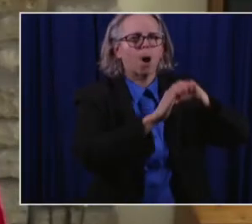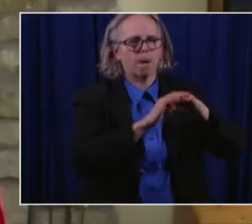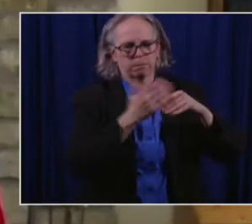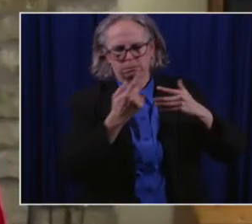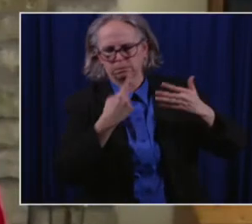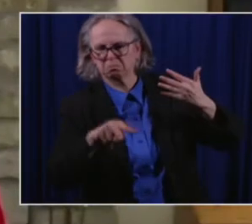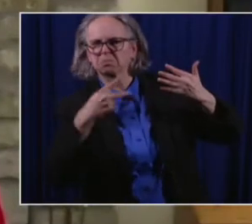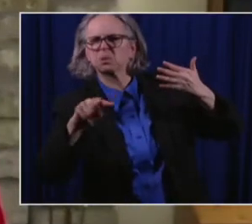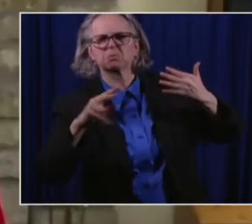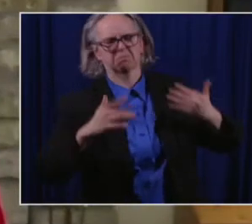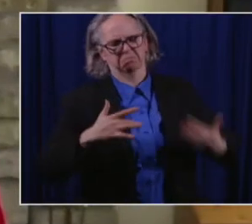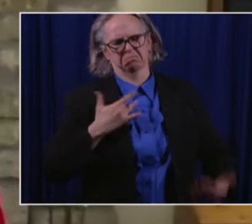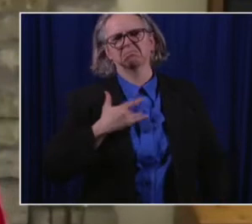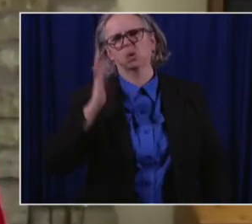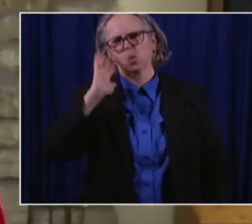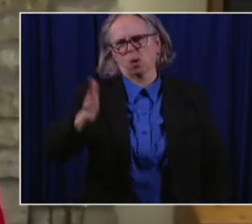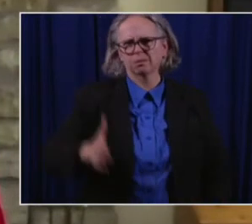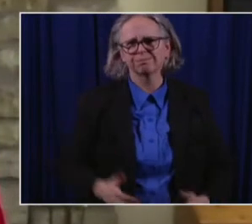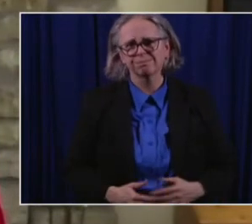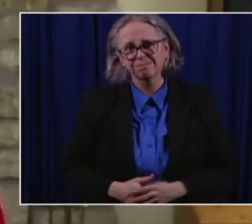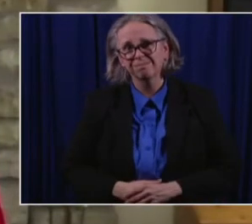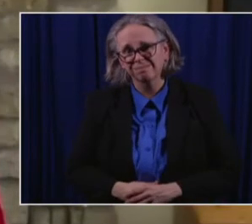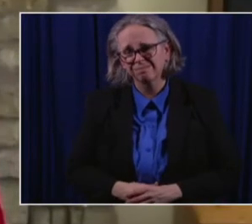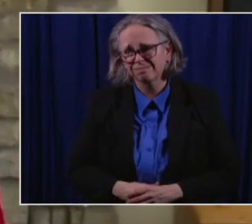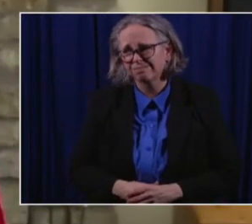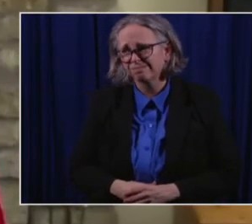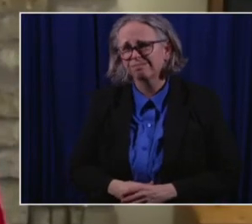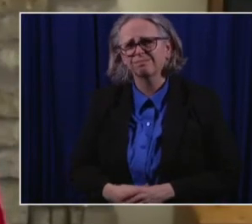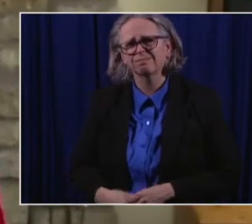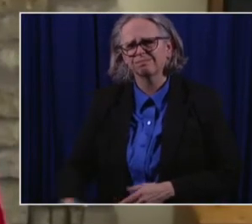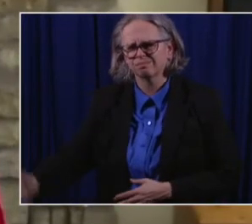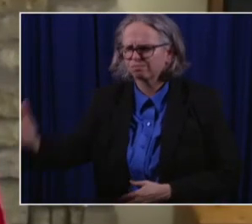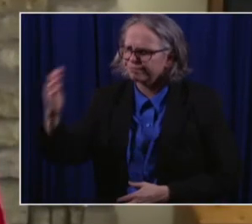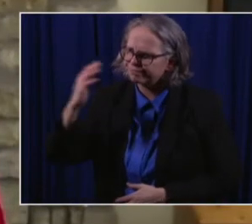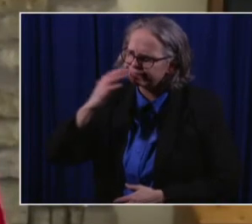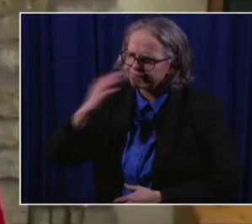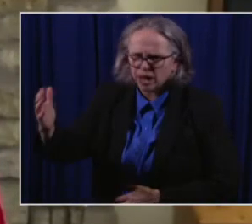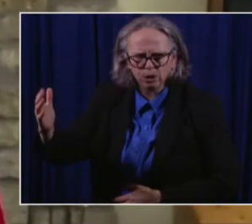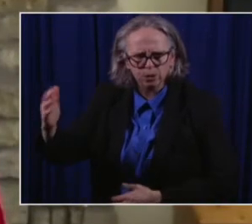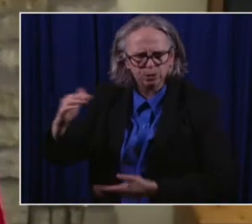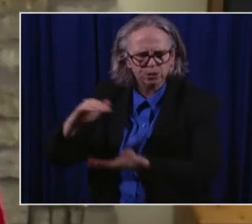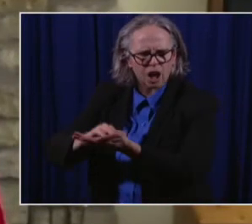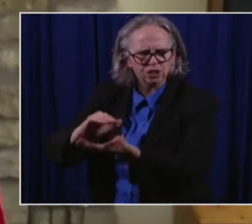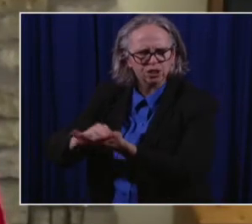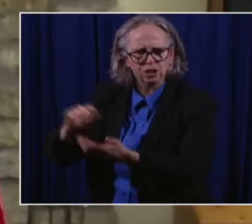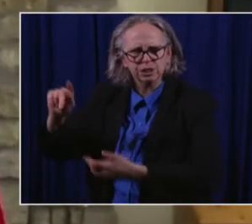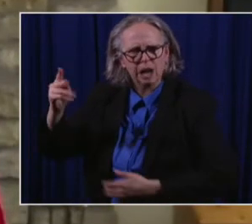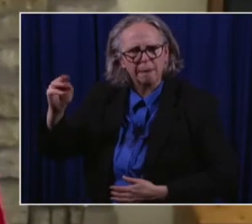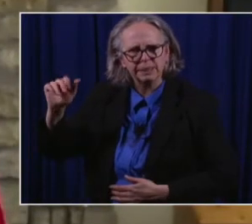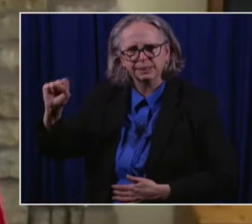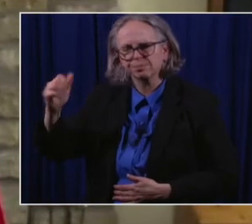Okay. Dr. Thomas, thank you. Thanks for again doing this.